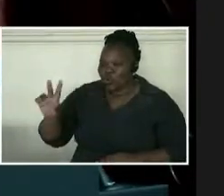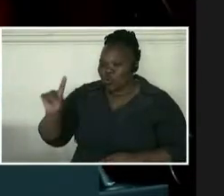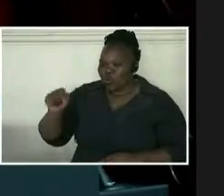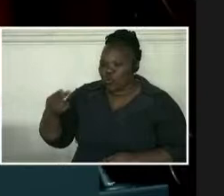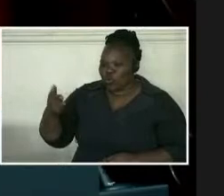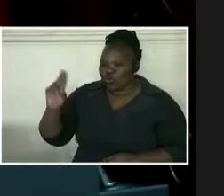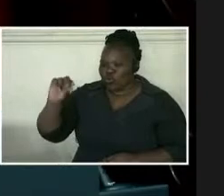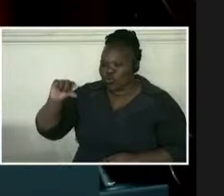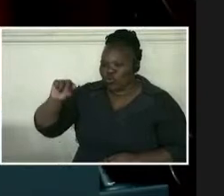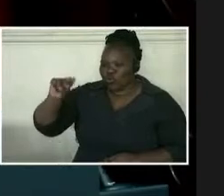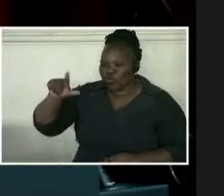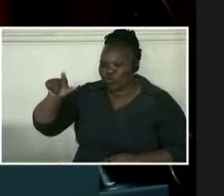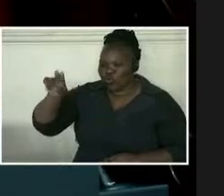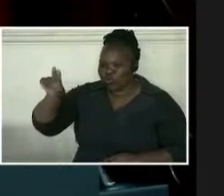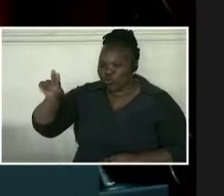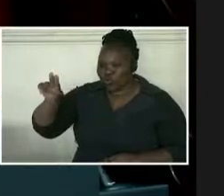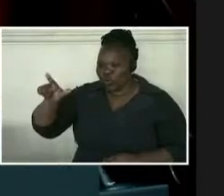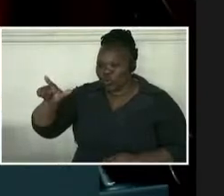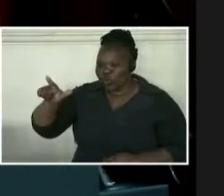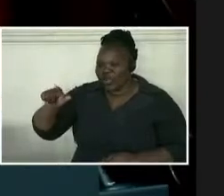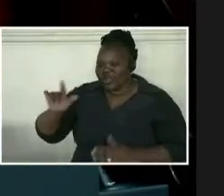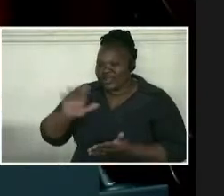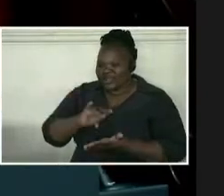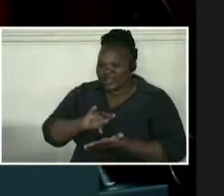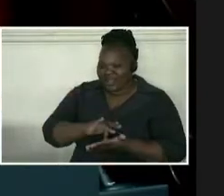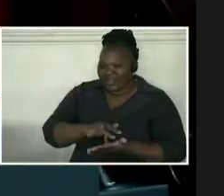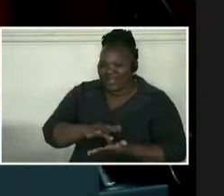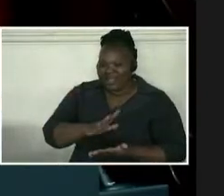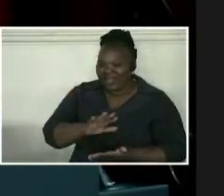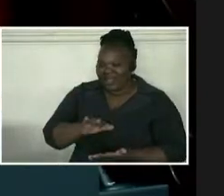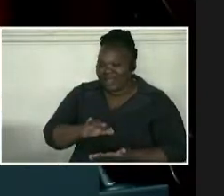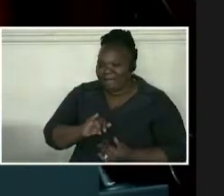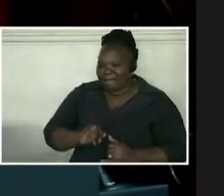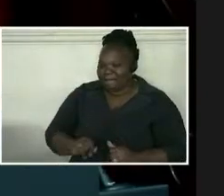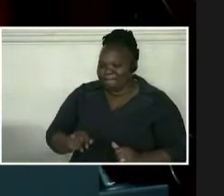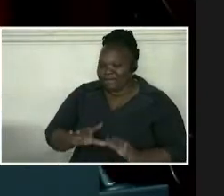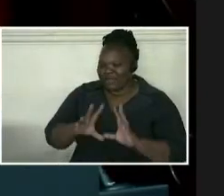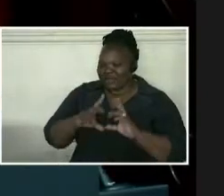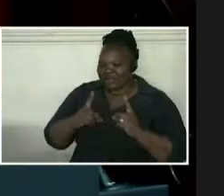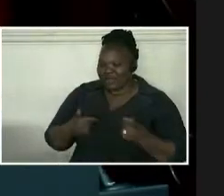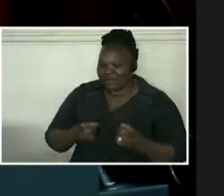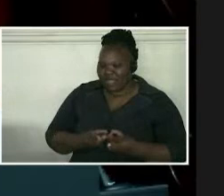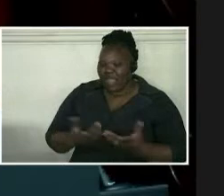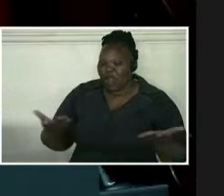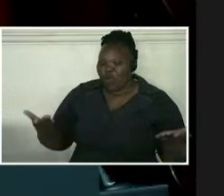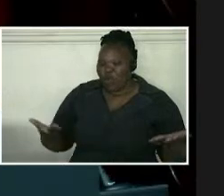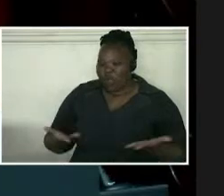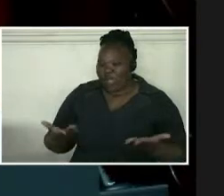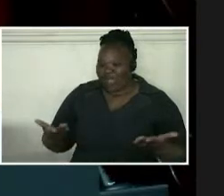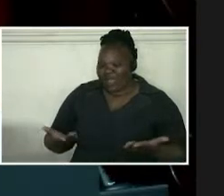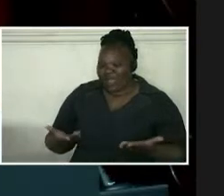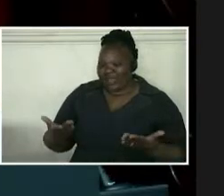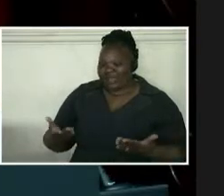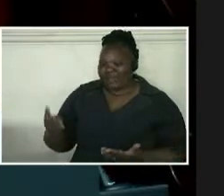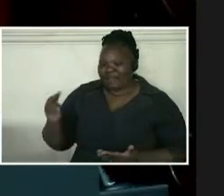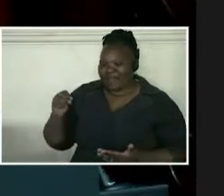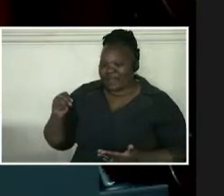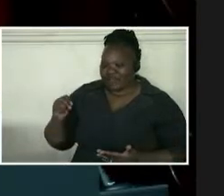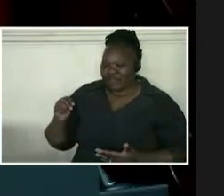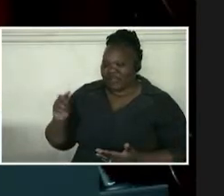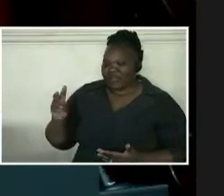after spending more than 30 million is another embarrassment for this department where is the consequence management